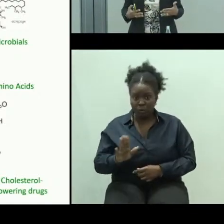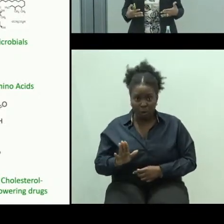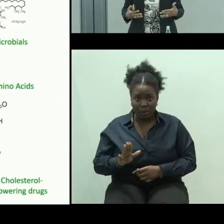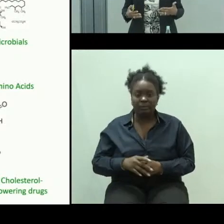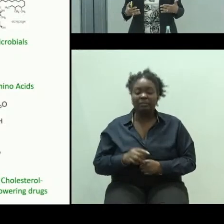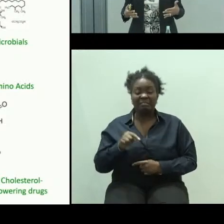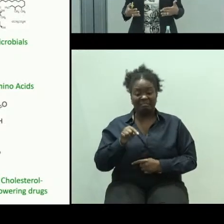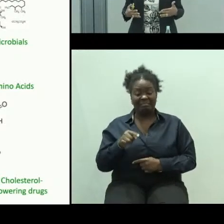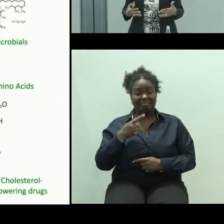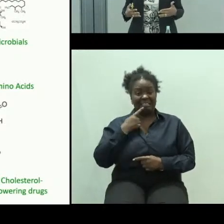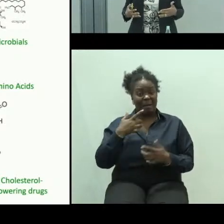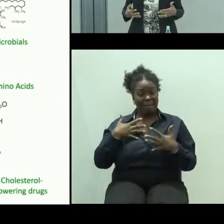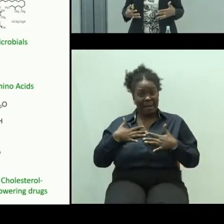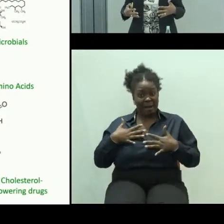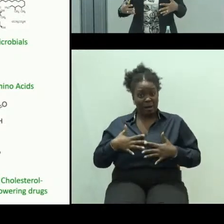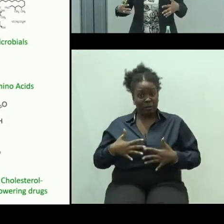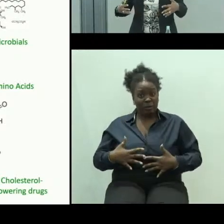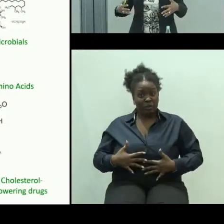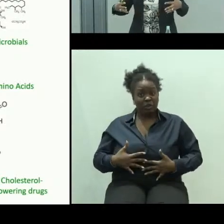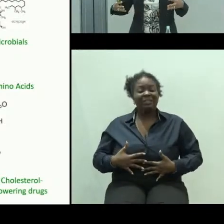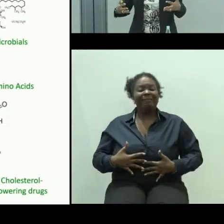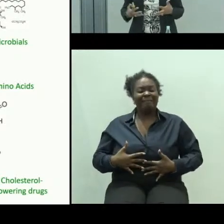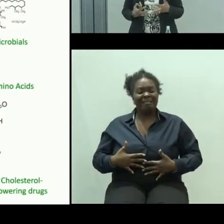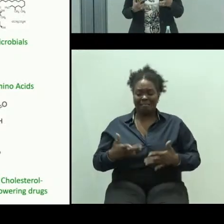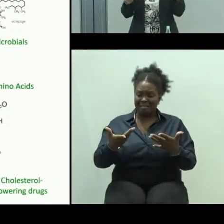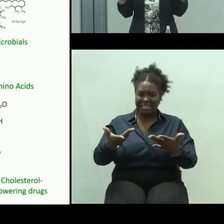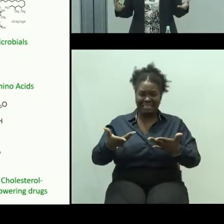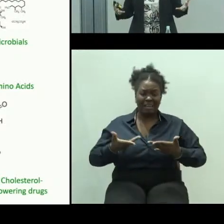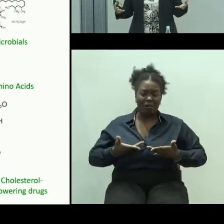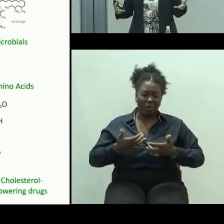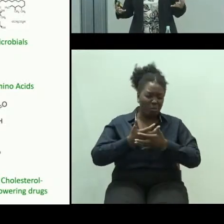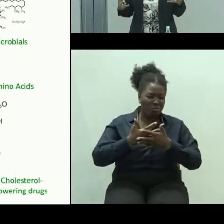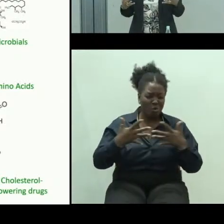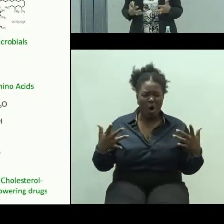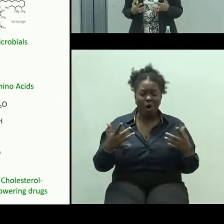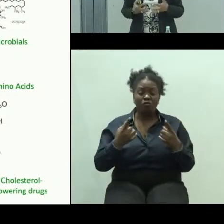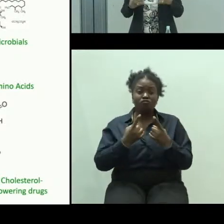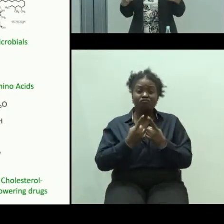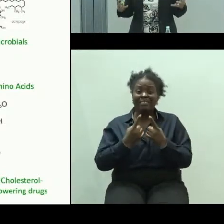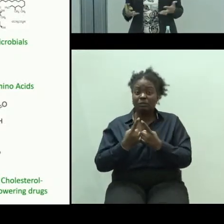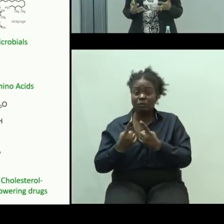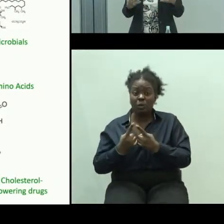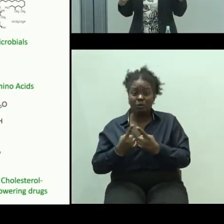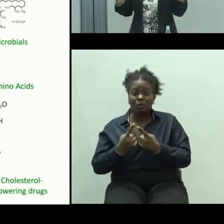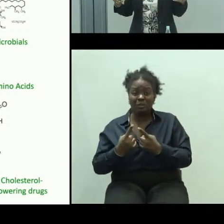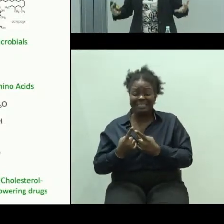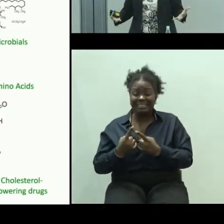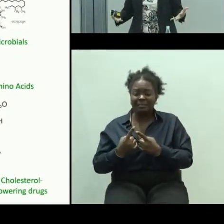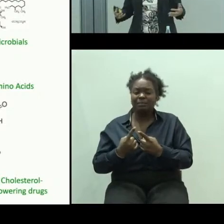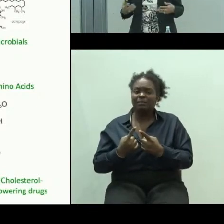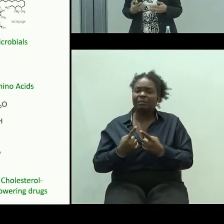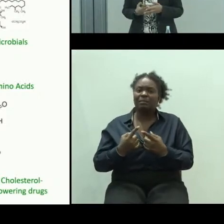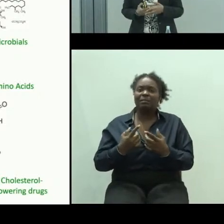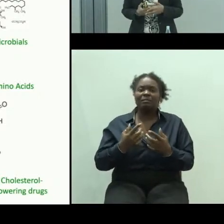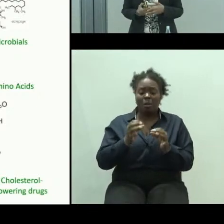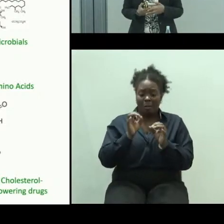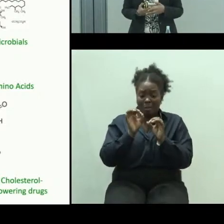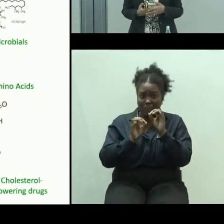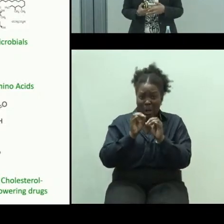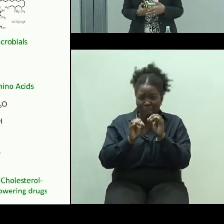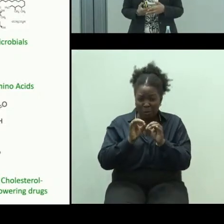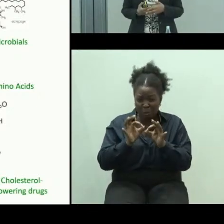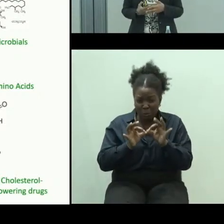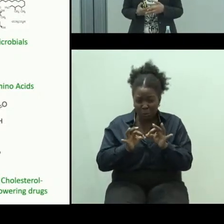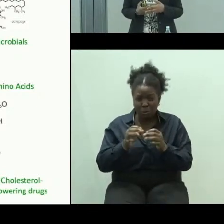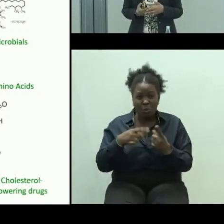that biology already gives us a tremendous reservoir or a tremendous set of molecules that we can choose